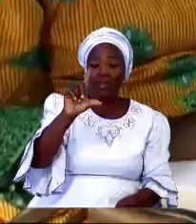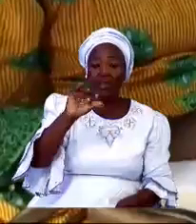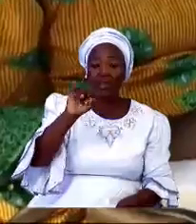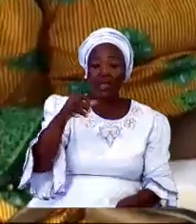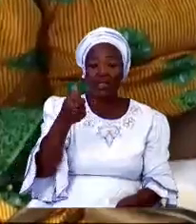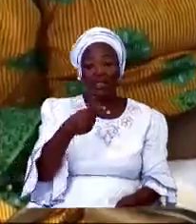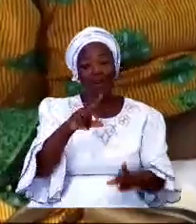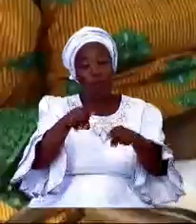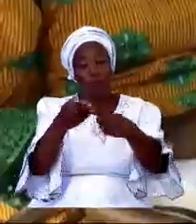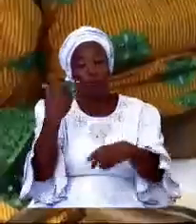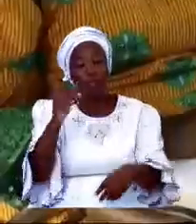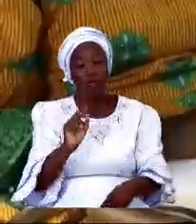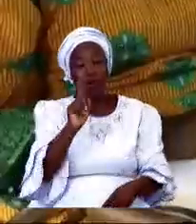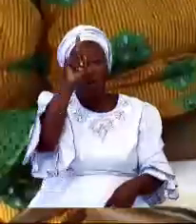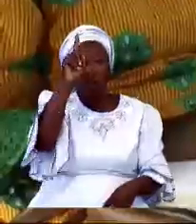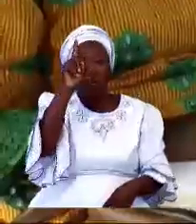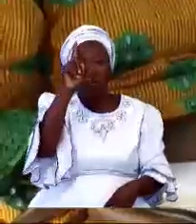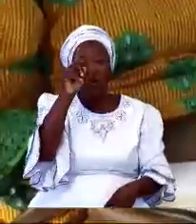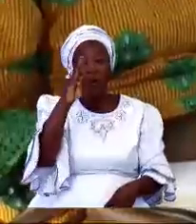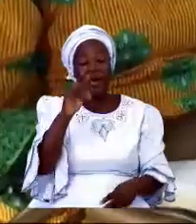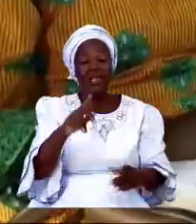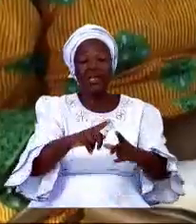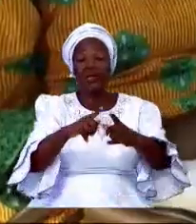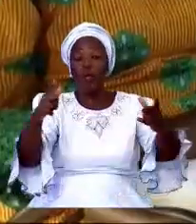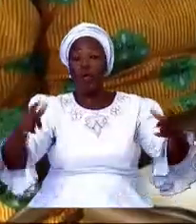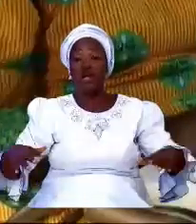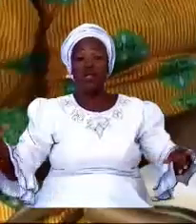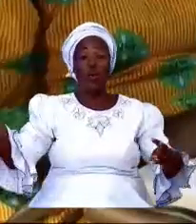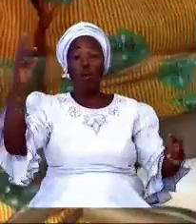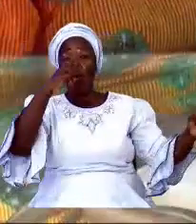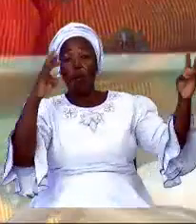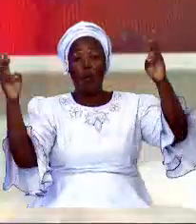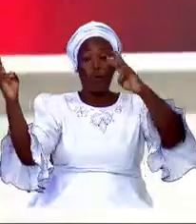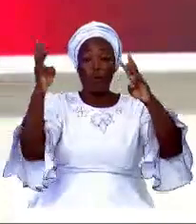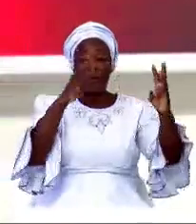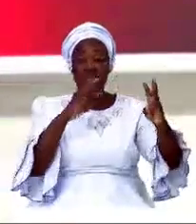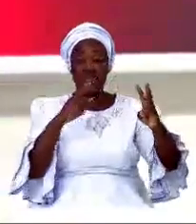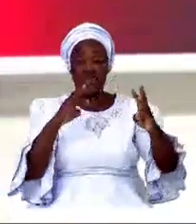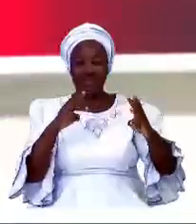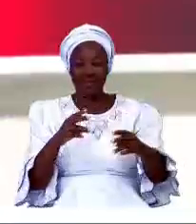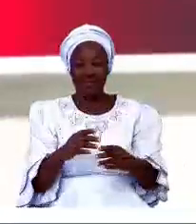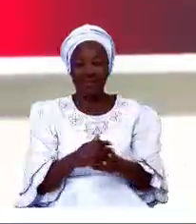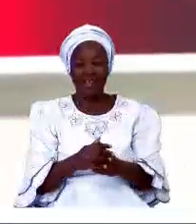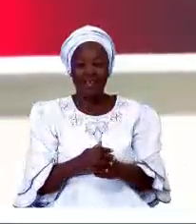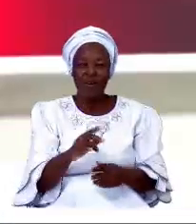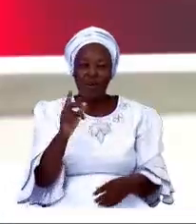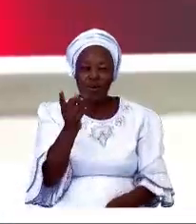name. And Elijah went up by a wild